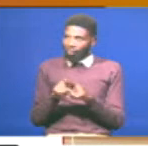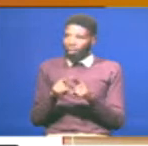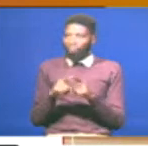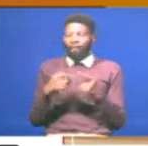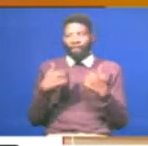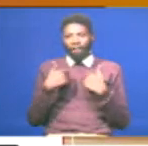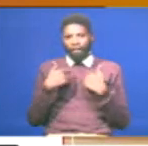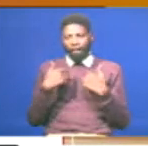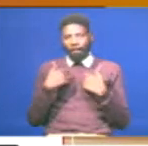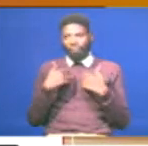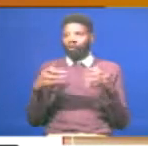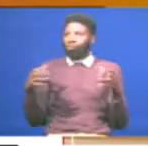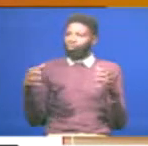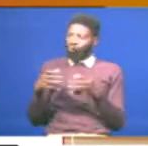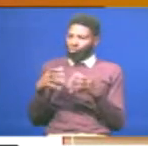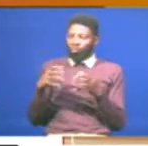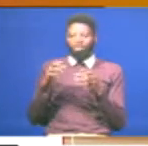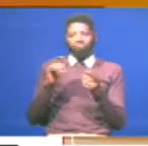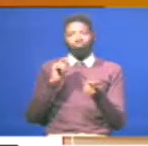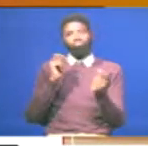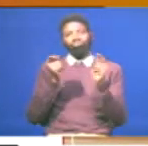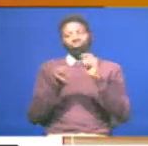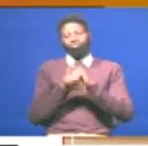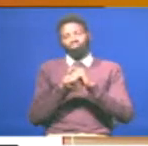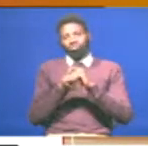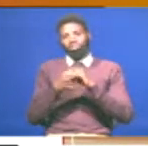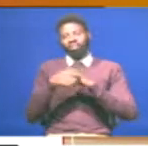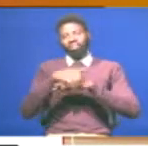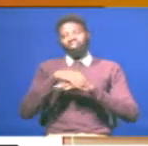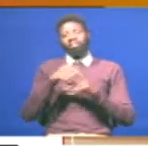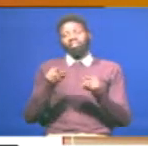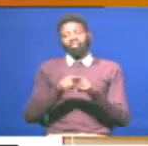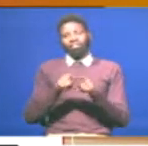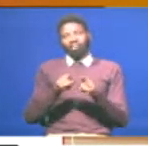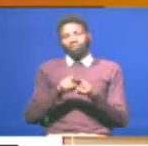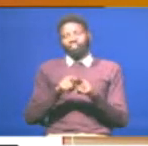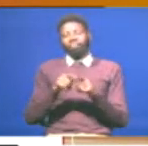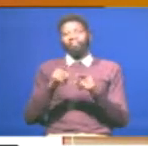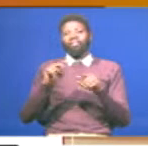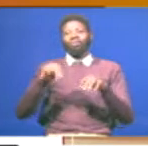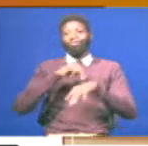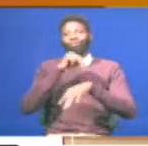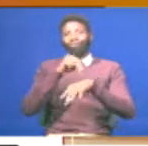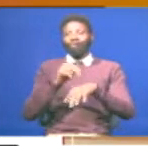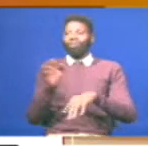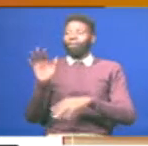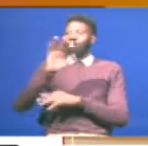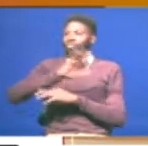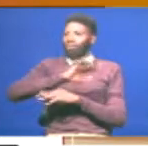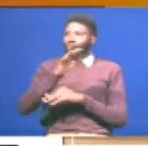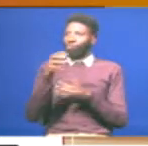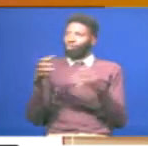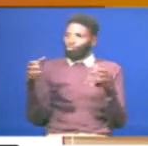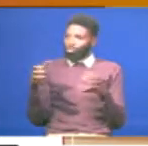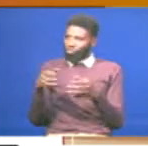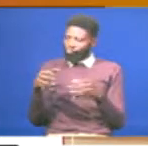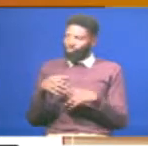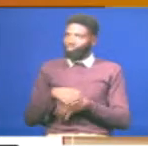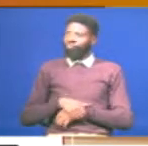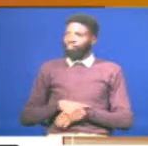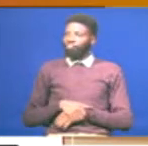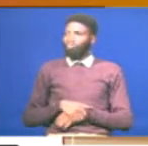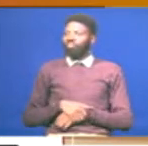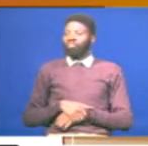Mageuzi. In English, that's a National Rainbow Coalition. Right. But these six